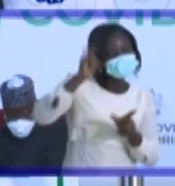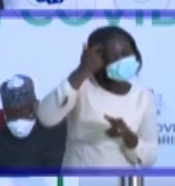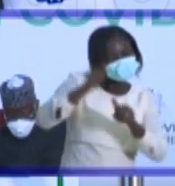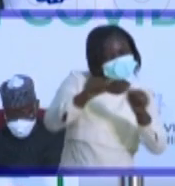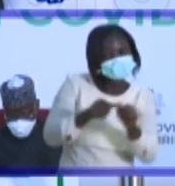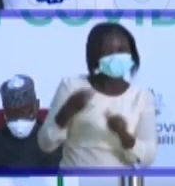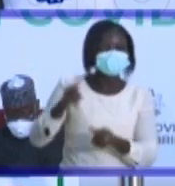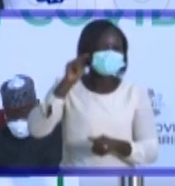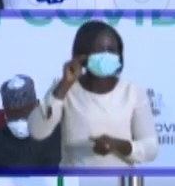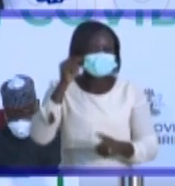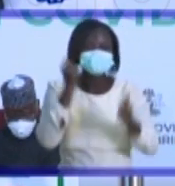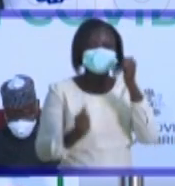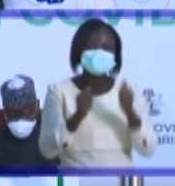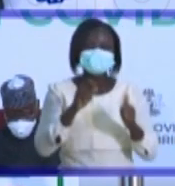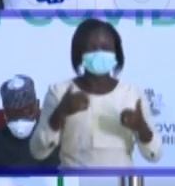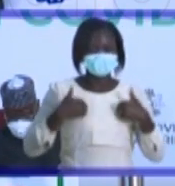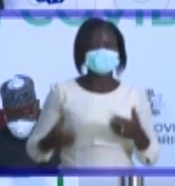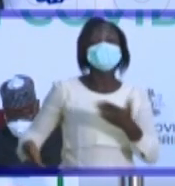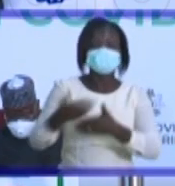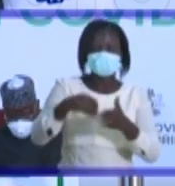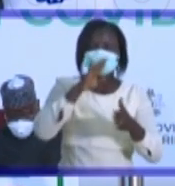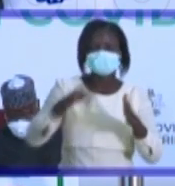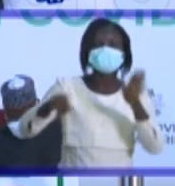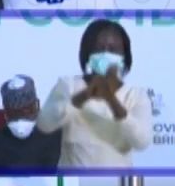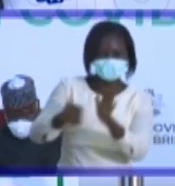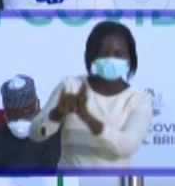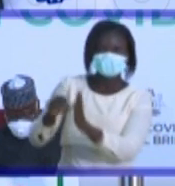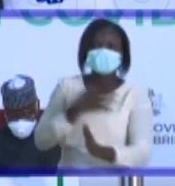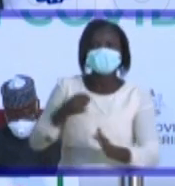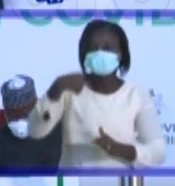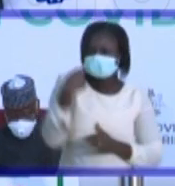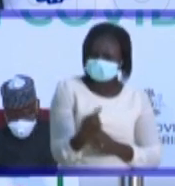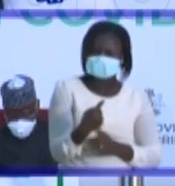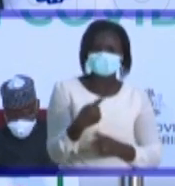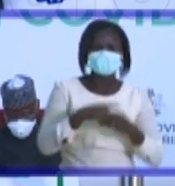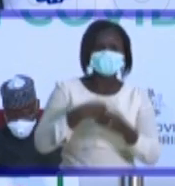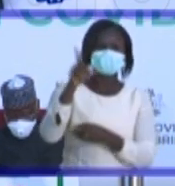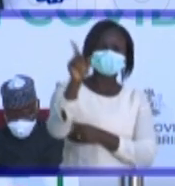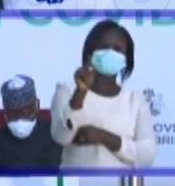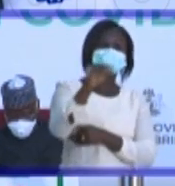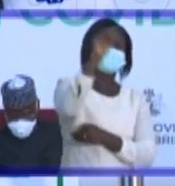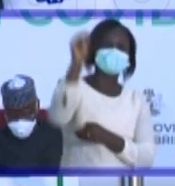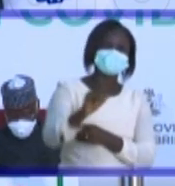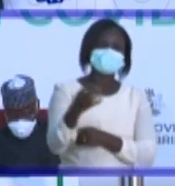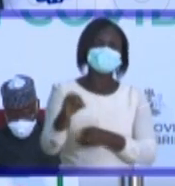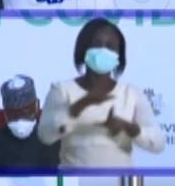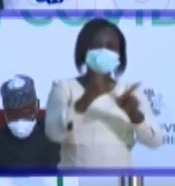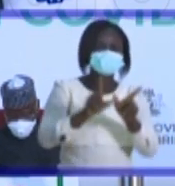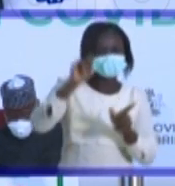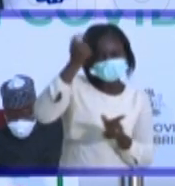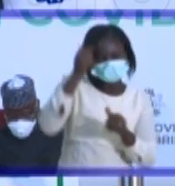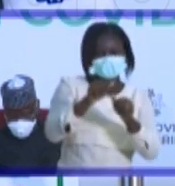Nigeria, which have all been identified and have said about 20% of local government